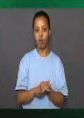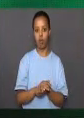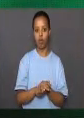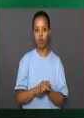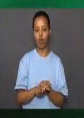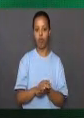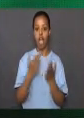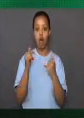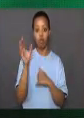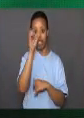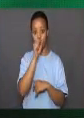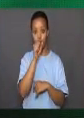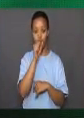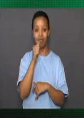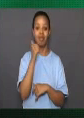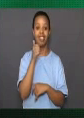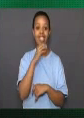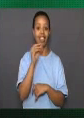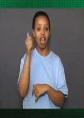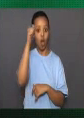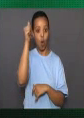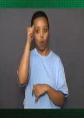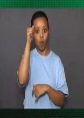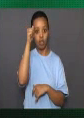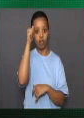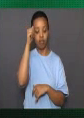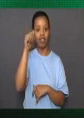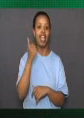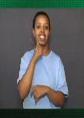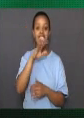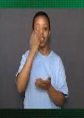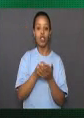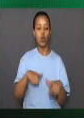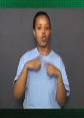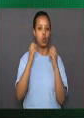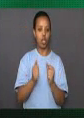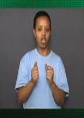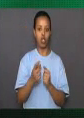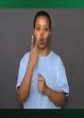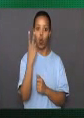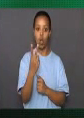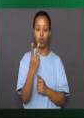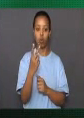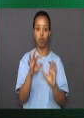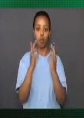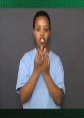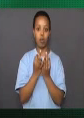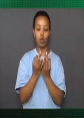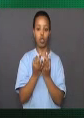Suppose that a man and a woman were to have a daughter. Both of the parents